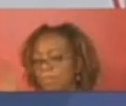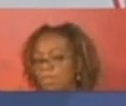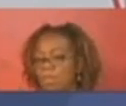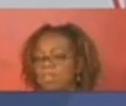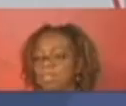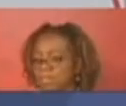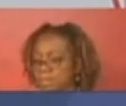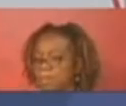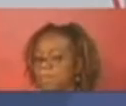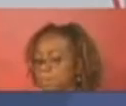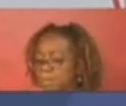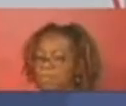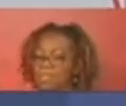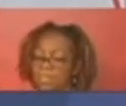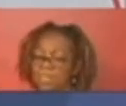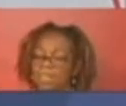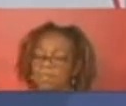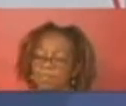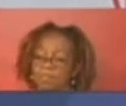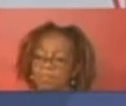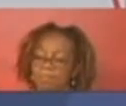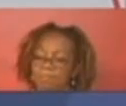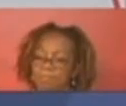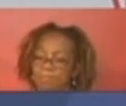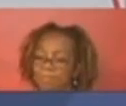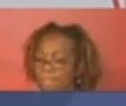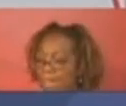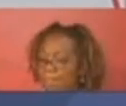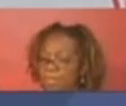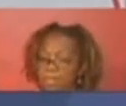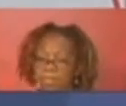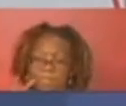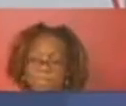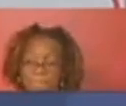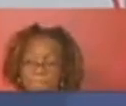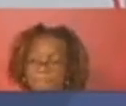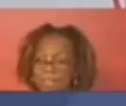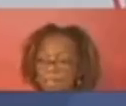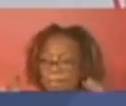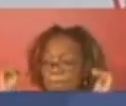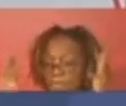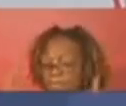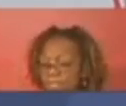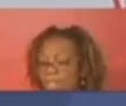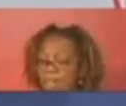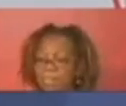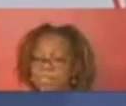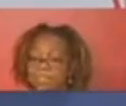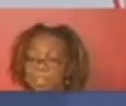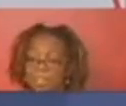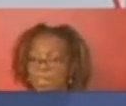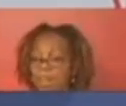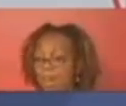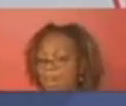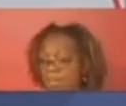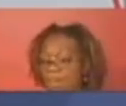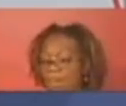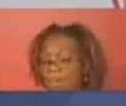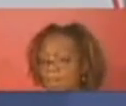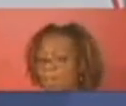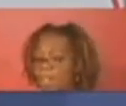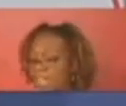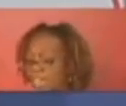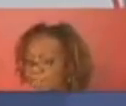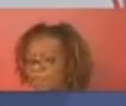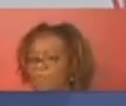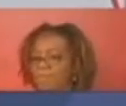portal ttvaccine.com. The online appointment system and hotline went into effect on Sunday morning, and Dr. Richards says the